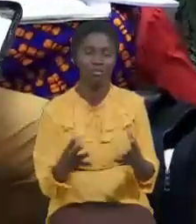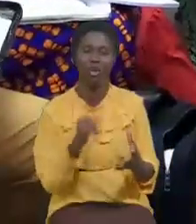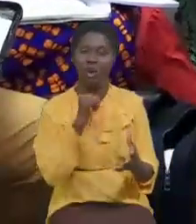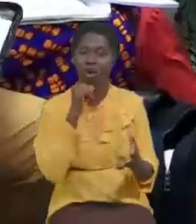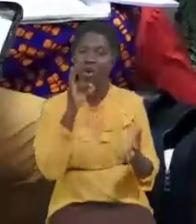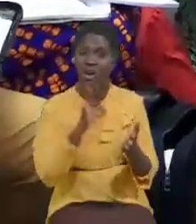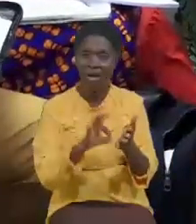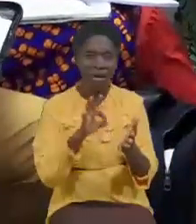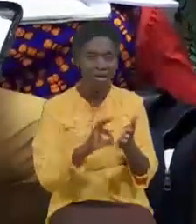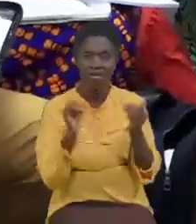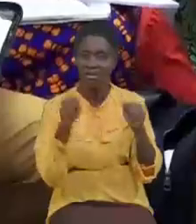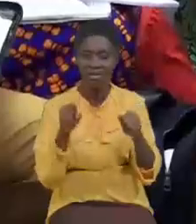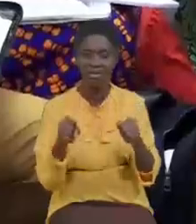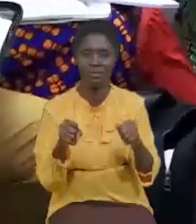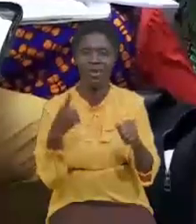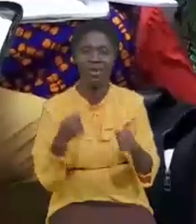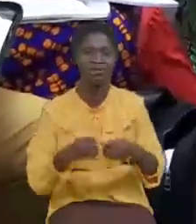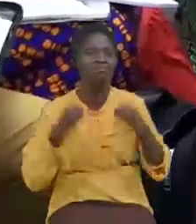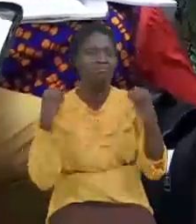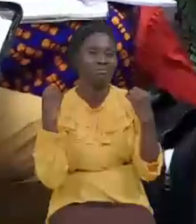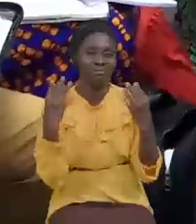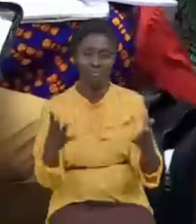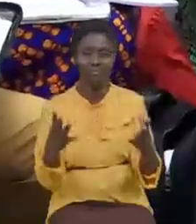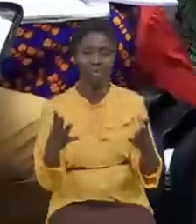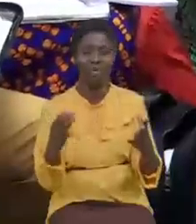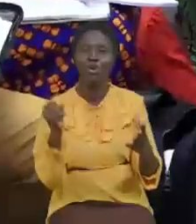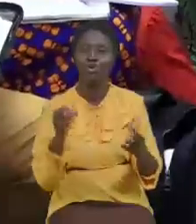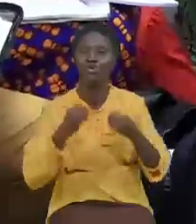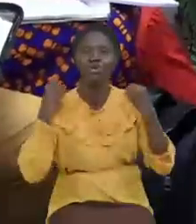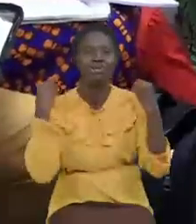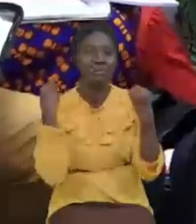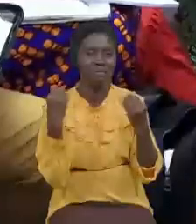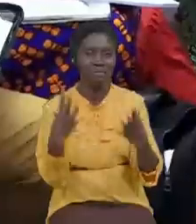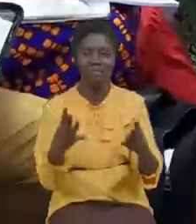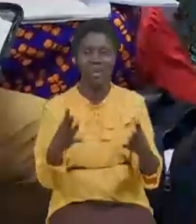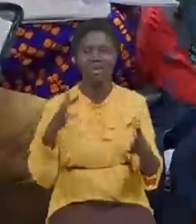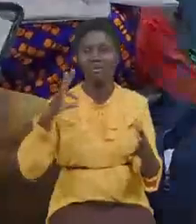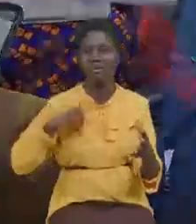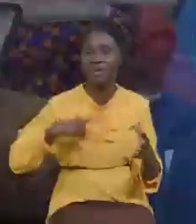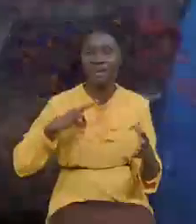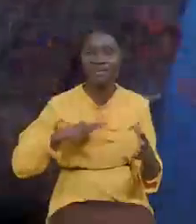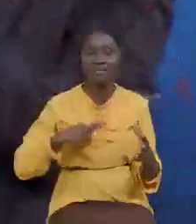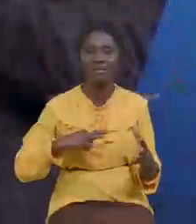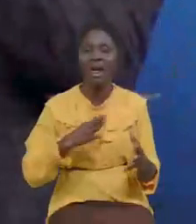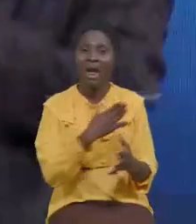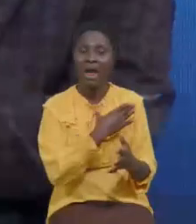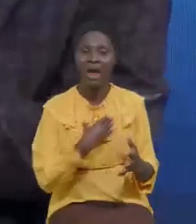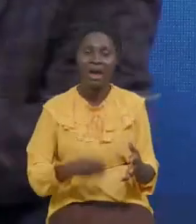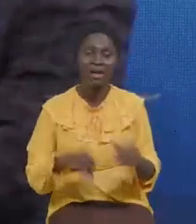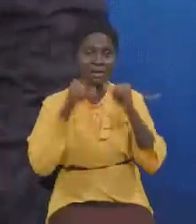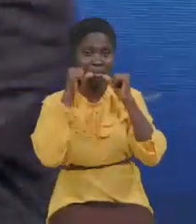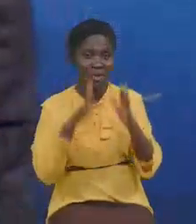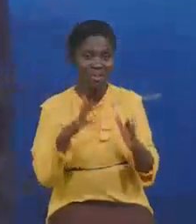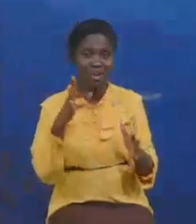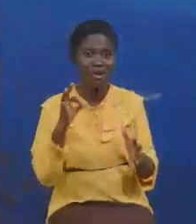uncountable, the innumerable, the so many benefits and advantages of the